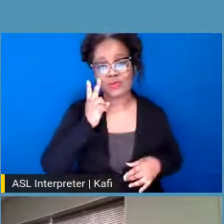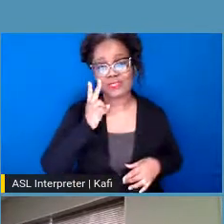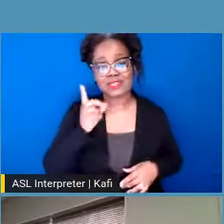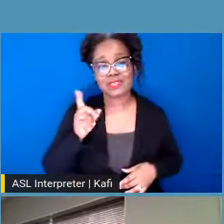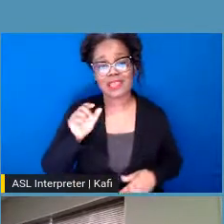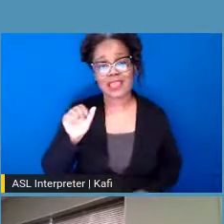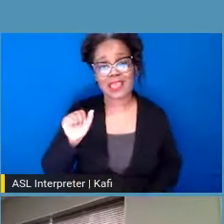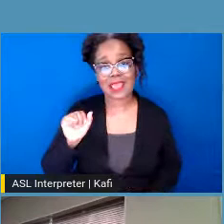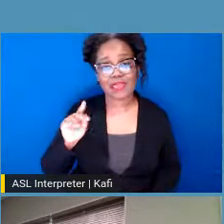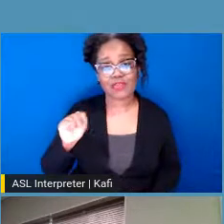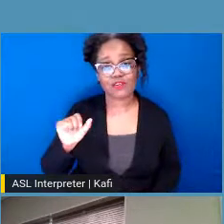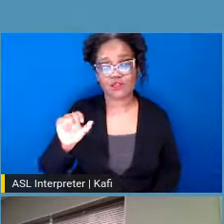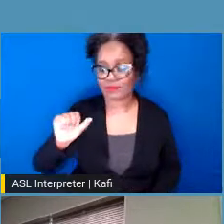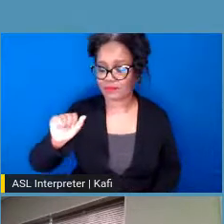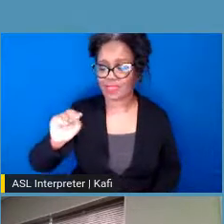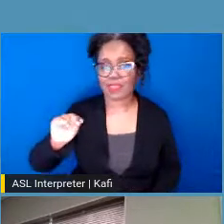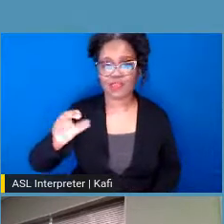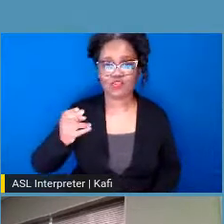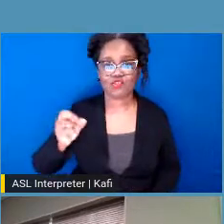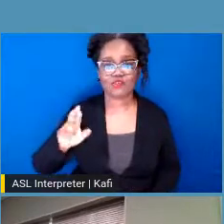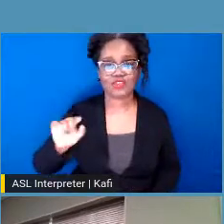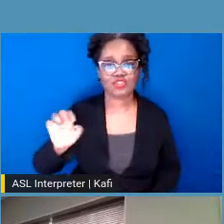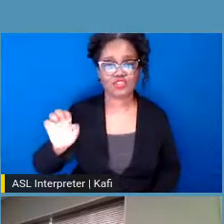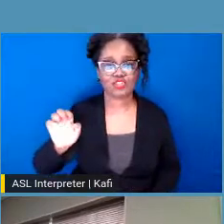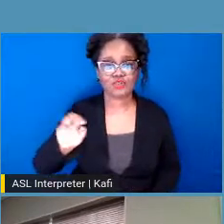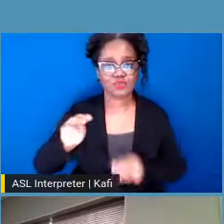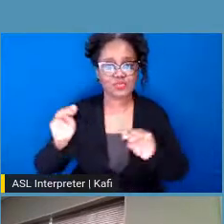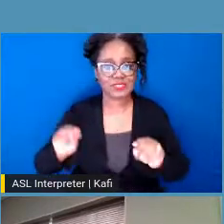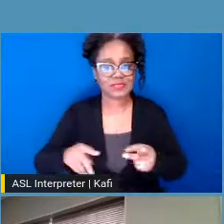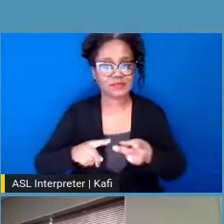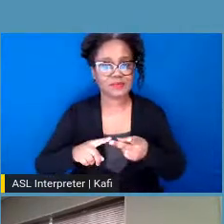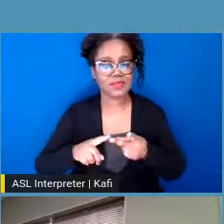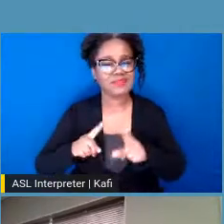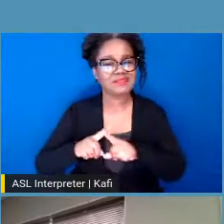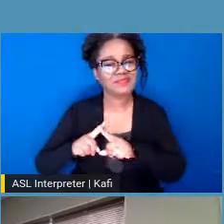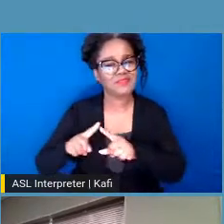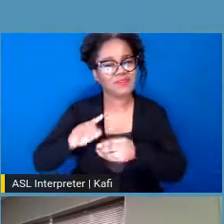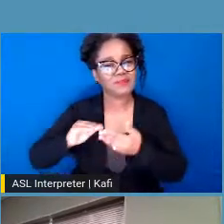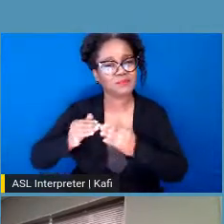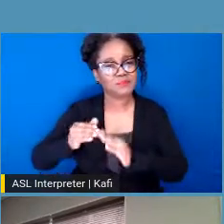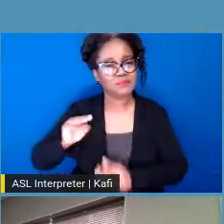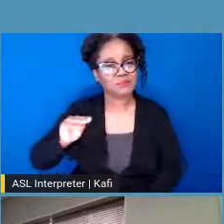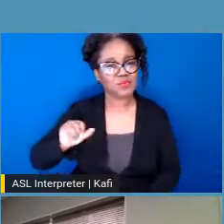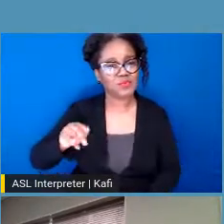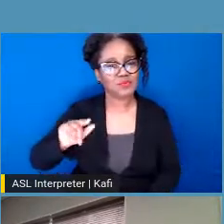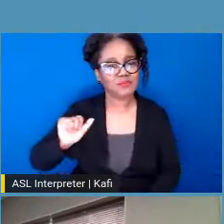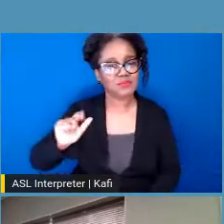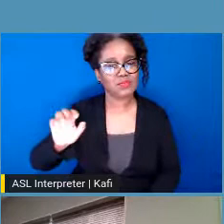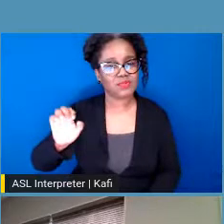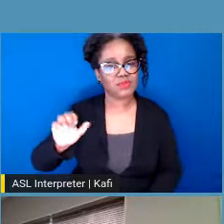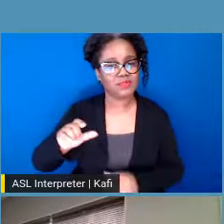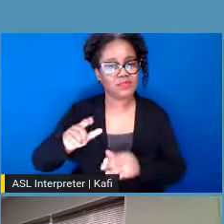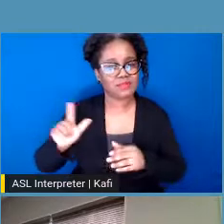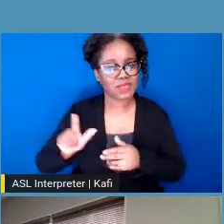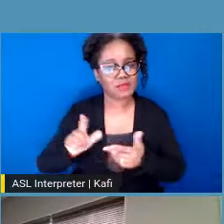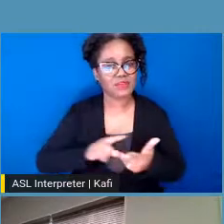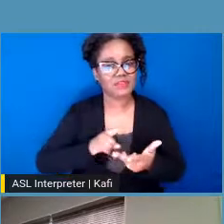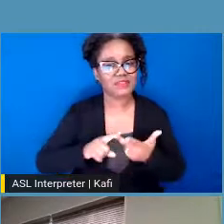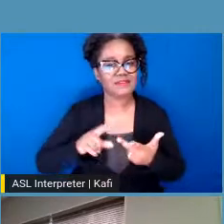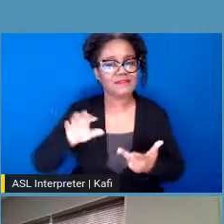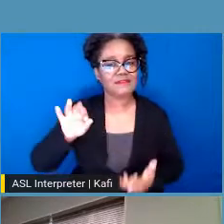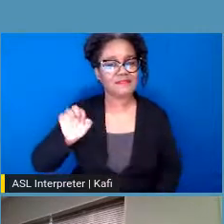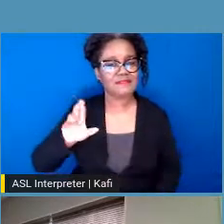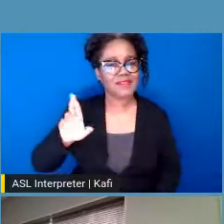Anchorage libraries, municipal libraries, libraries in Fairbanks, Juneau. So all throughout the state, the museum is part of this